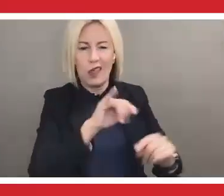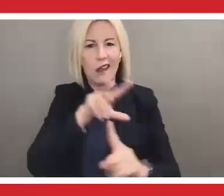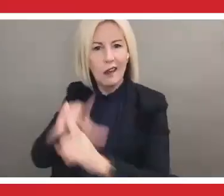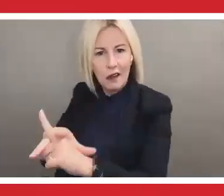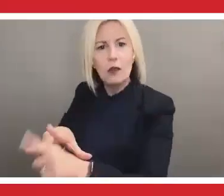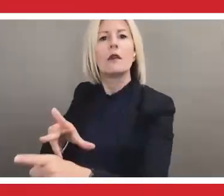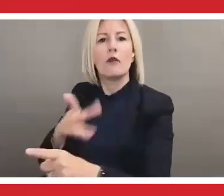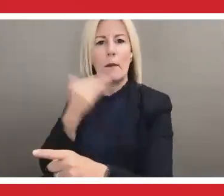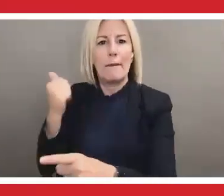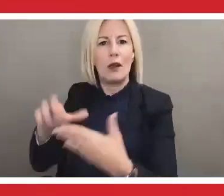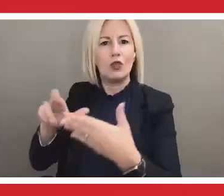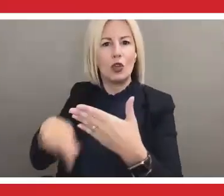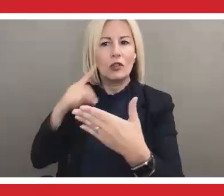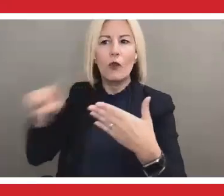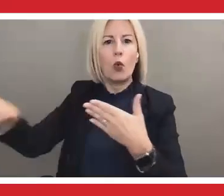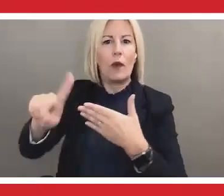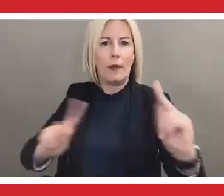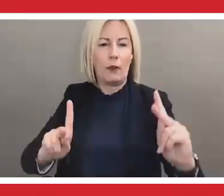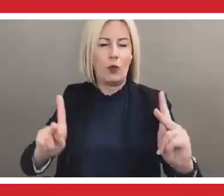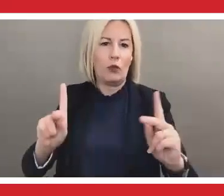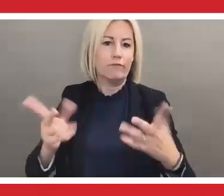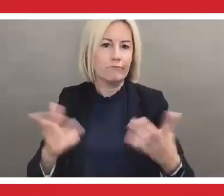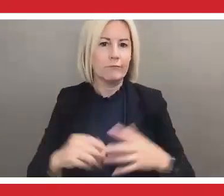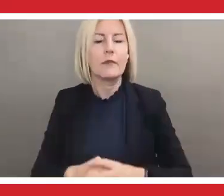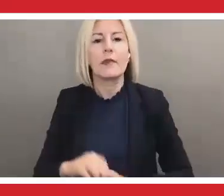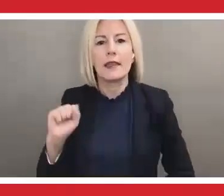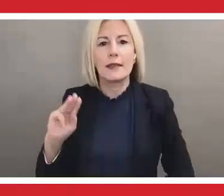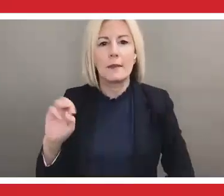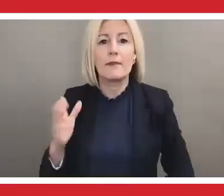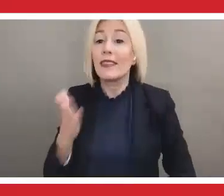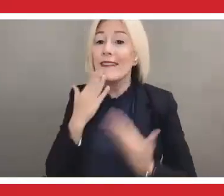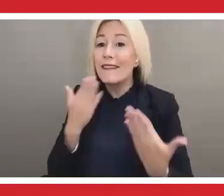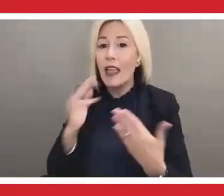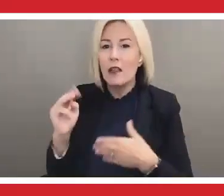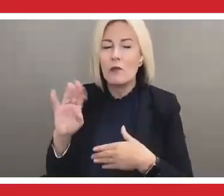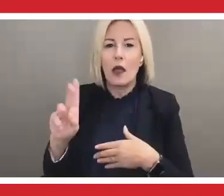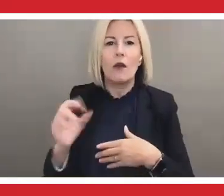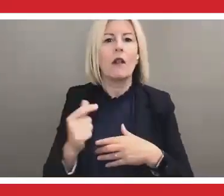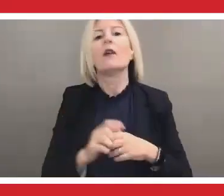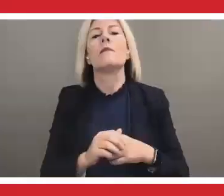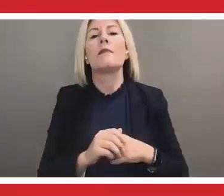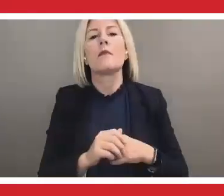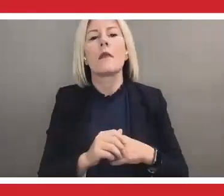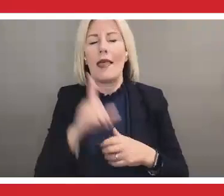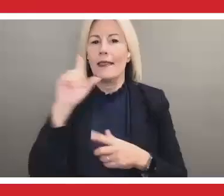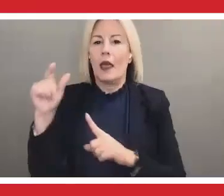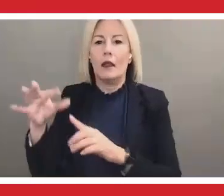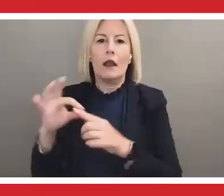citizen in the first place? Thank you, Mike. And I think that sort of alludes to also what I'm going to be asking Delphina in a second,